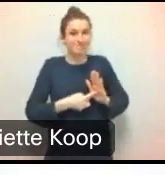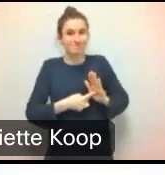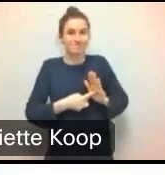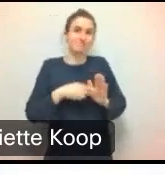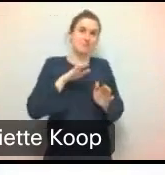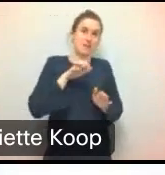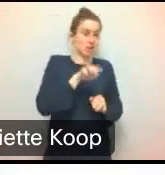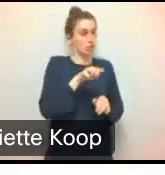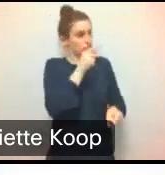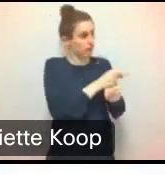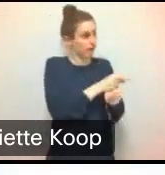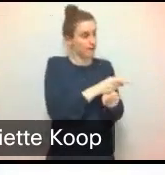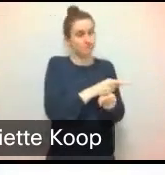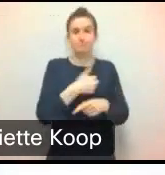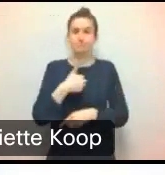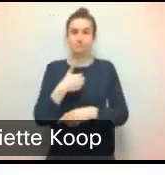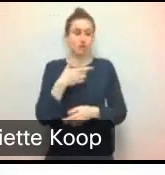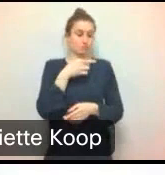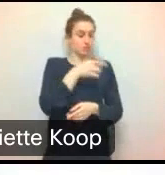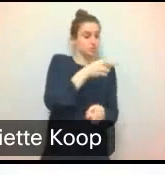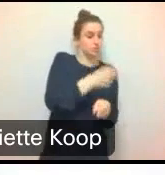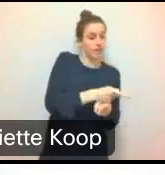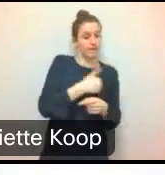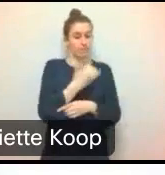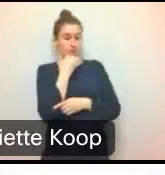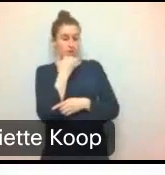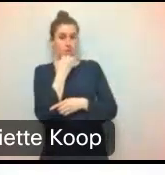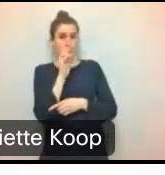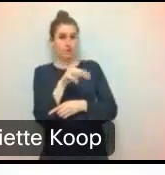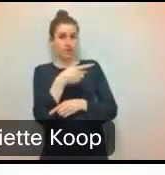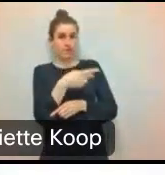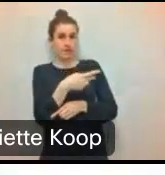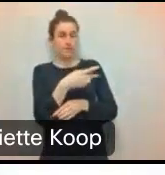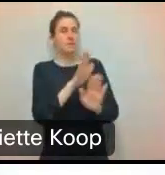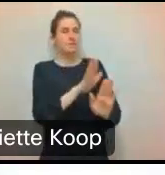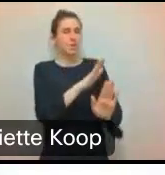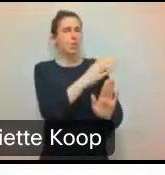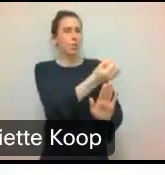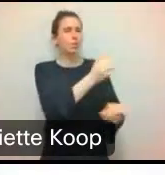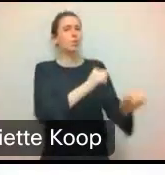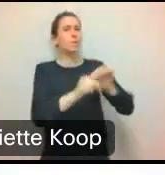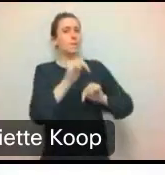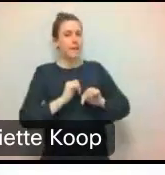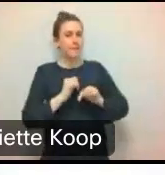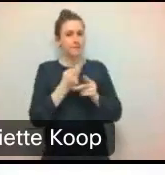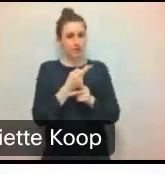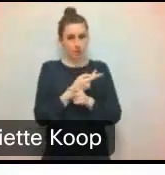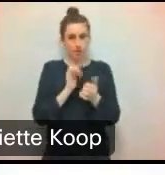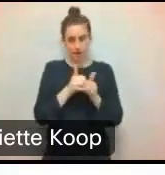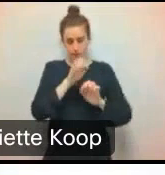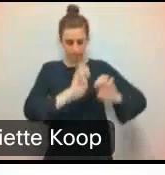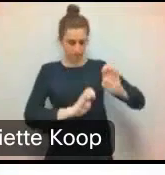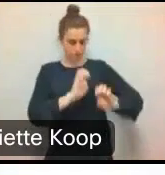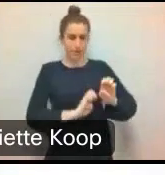you're wrong. And so I want us to step back. And evaluating information, and especially